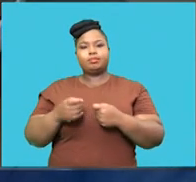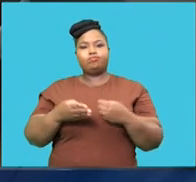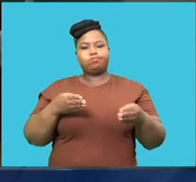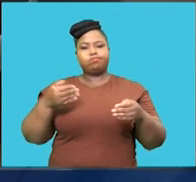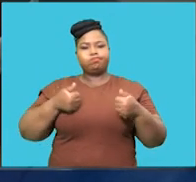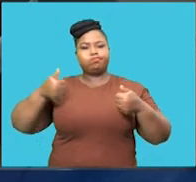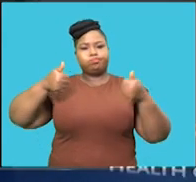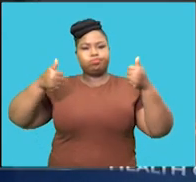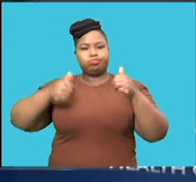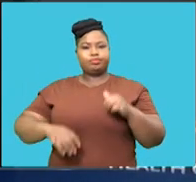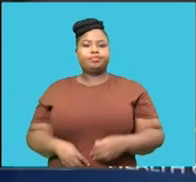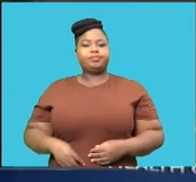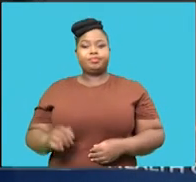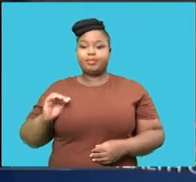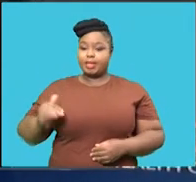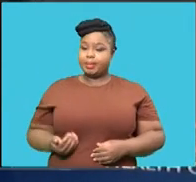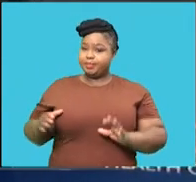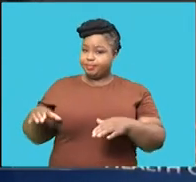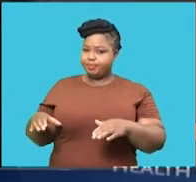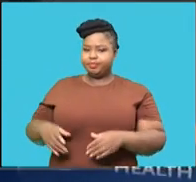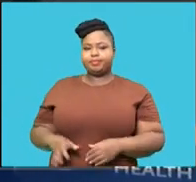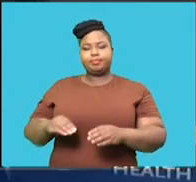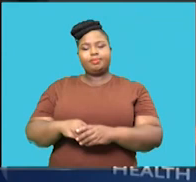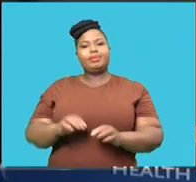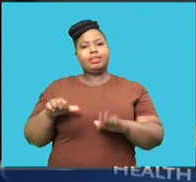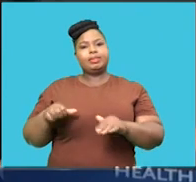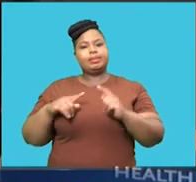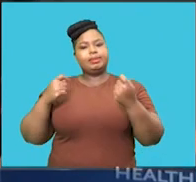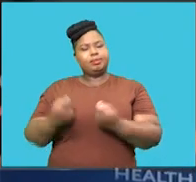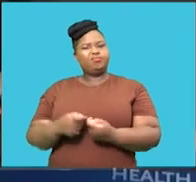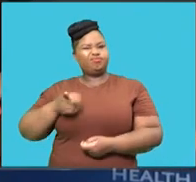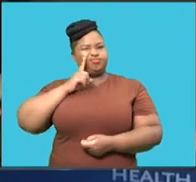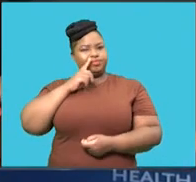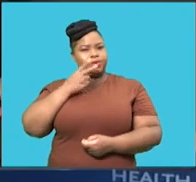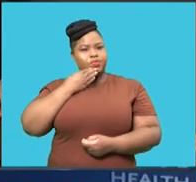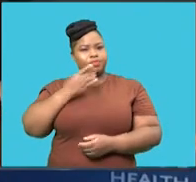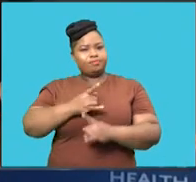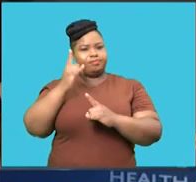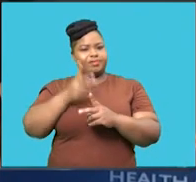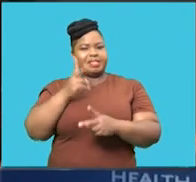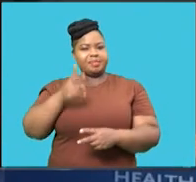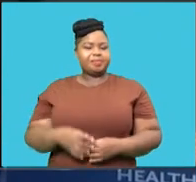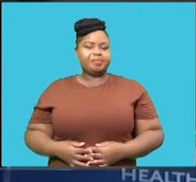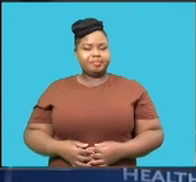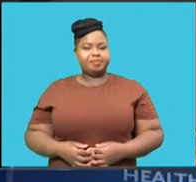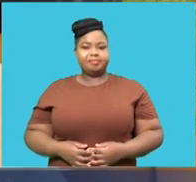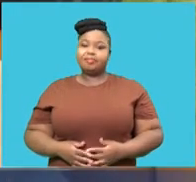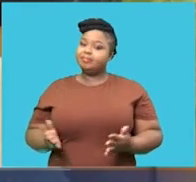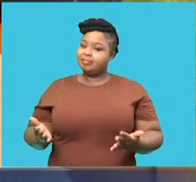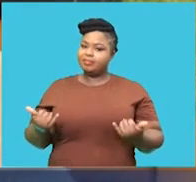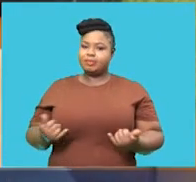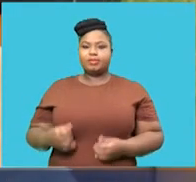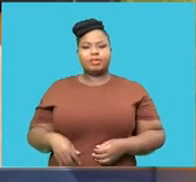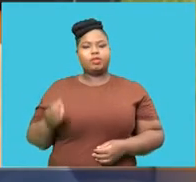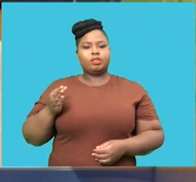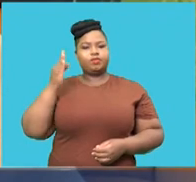seniors. The ladies category will feature 16 teams to see the winner at the final. This is where the stars of